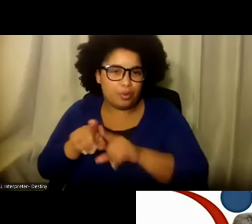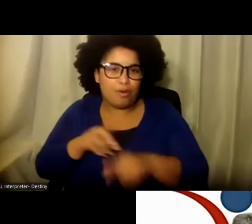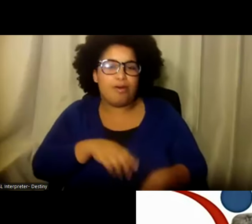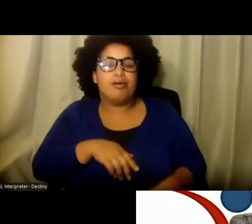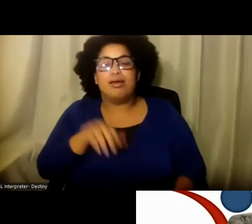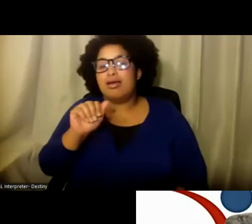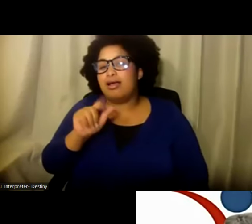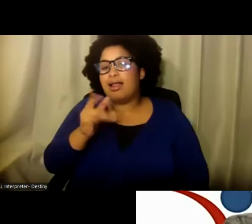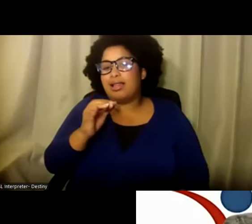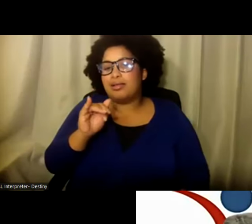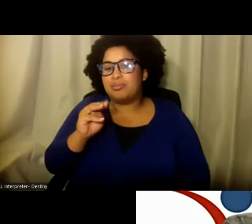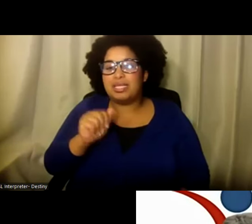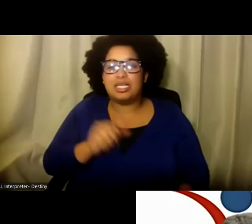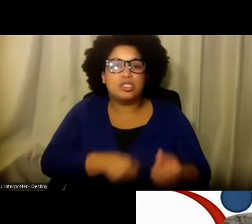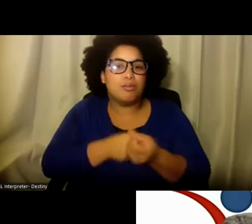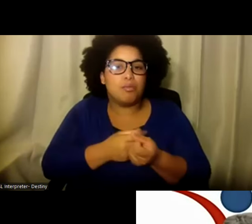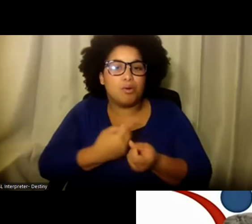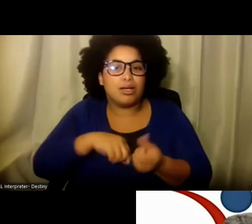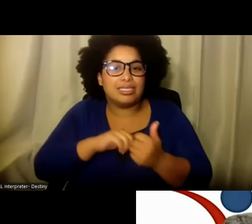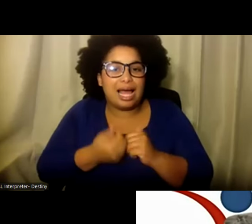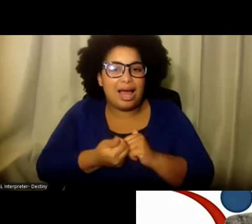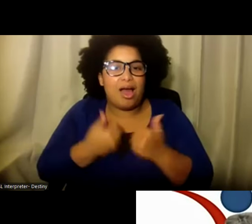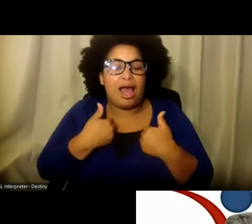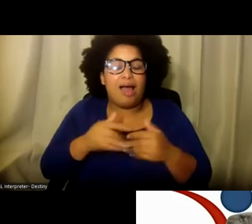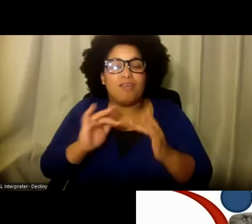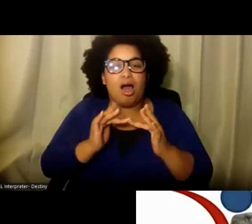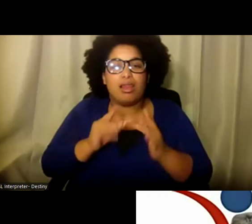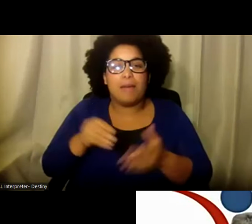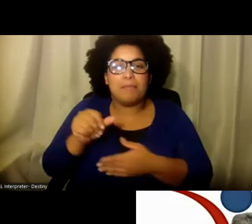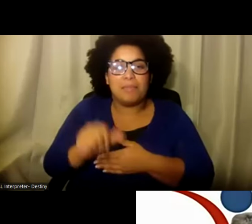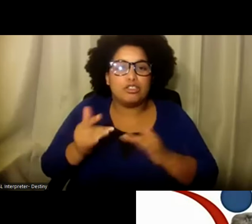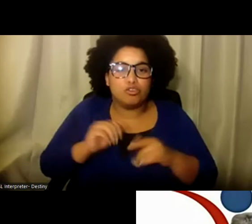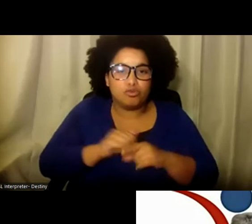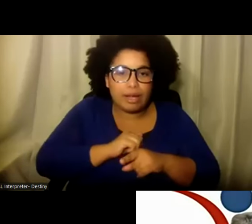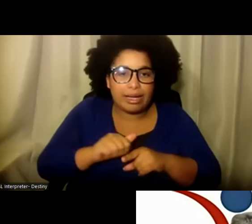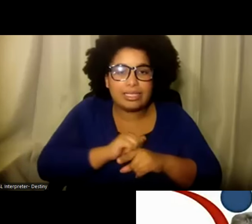Alchemia supports us by having online paid trainings.